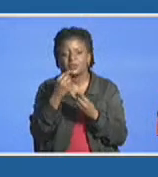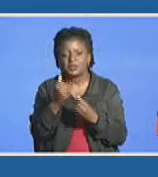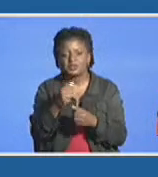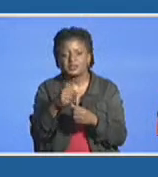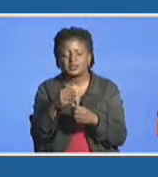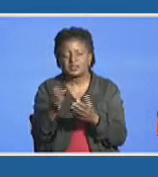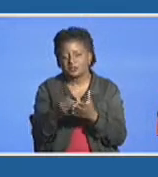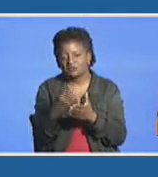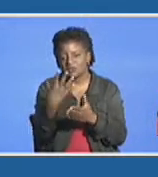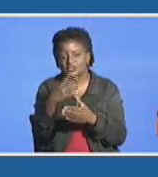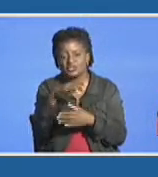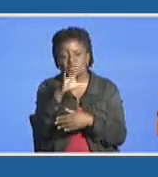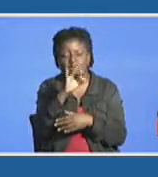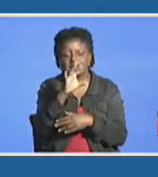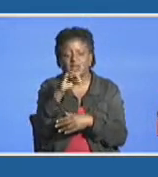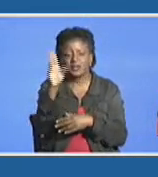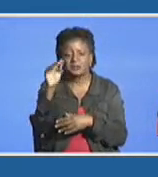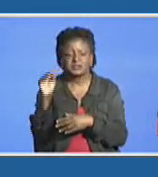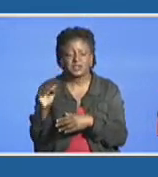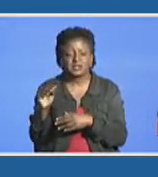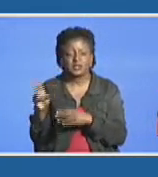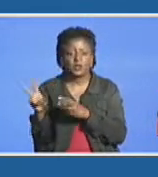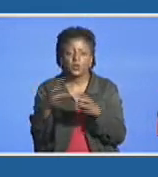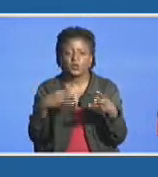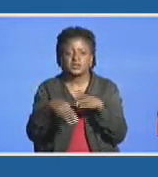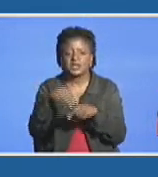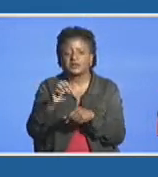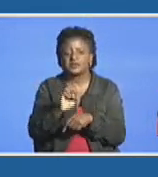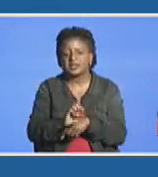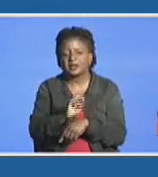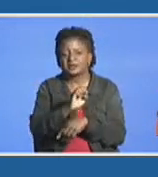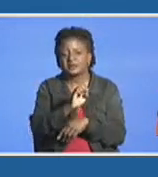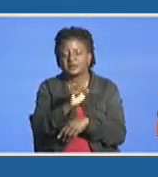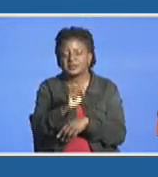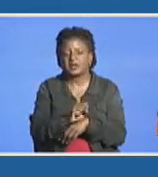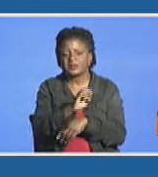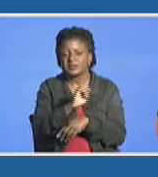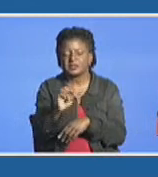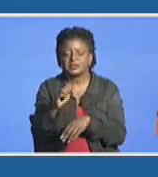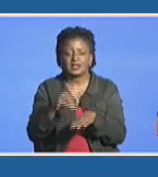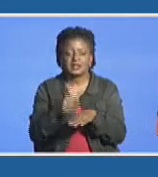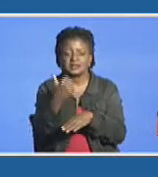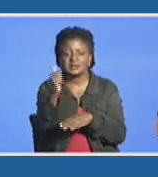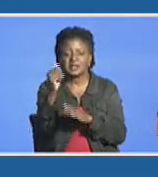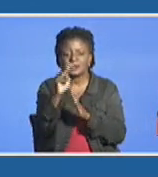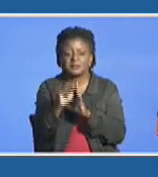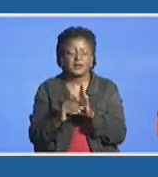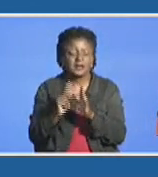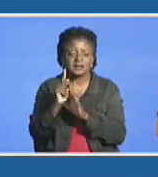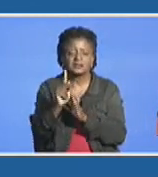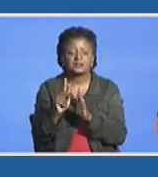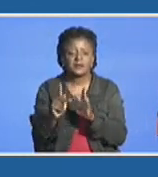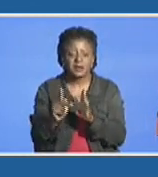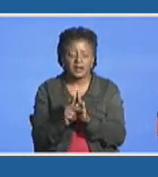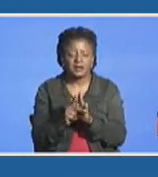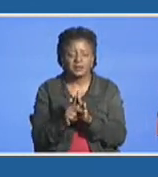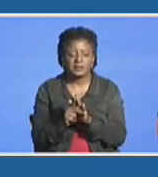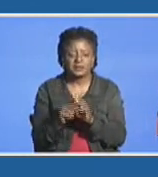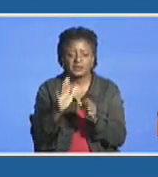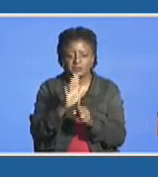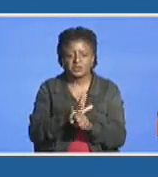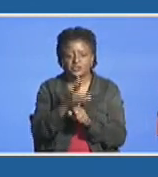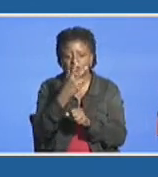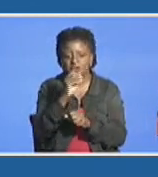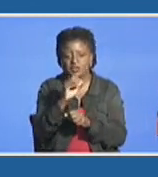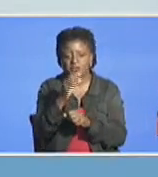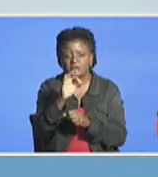88%. The winds are out of the southeast at 10 miles per hour. Your barometric pressure 1,017.0 millibars. That's 30.05 inches.